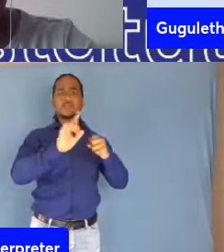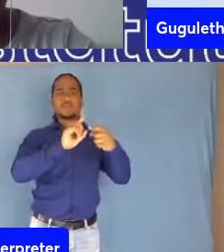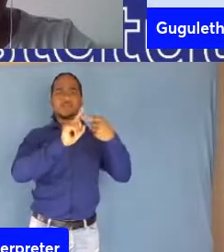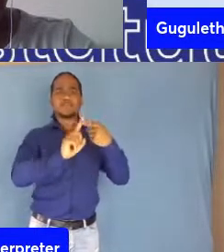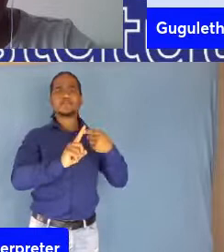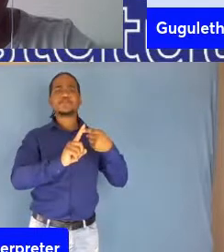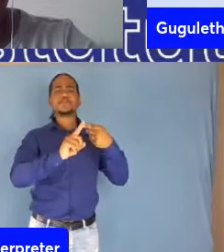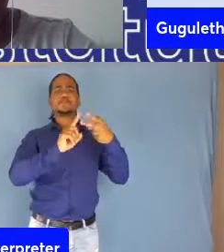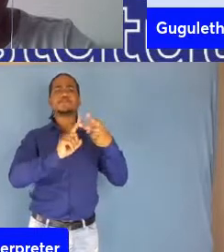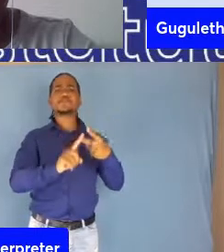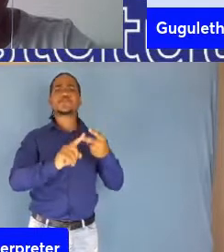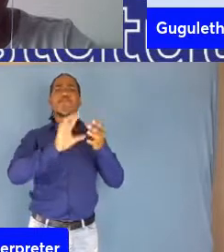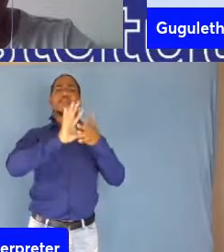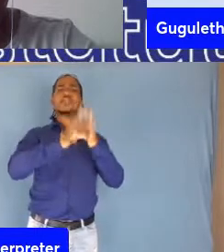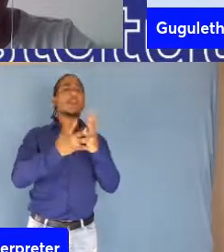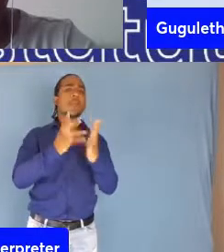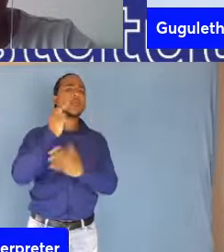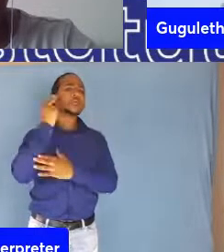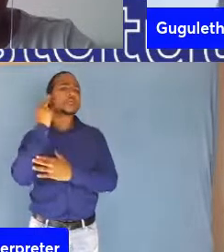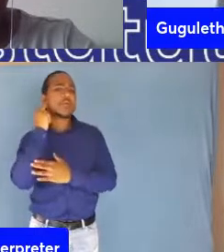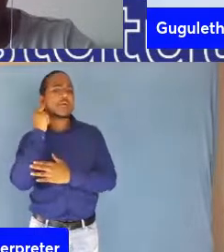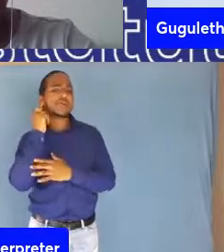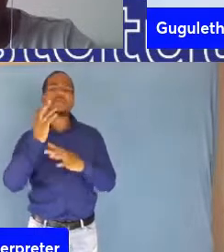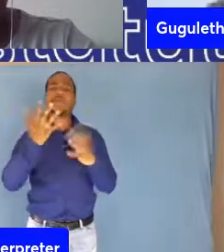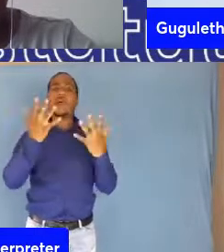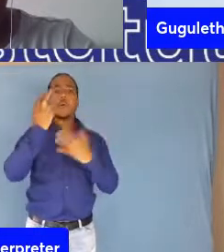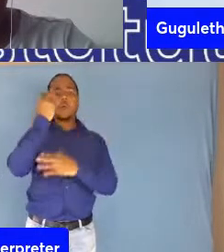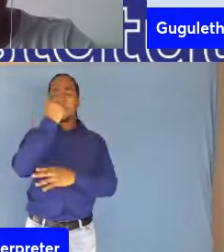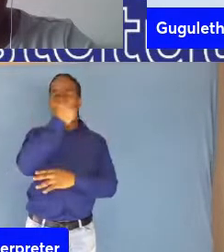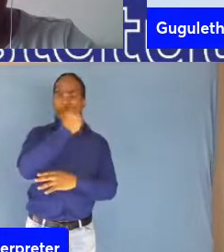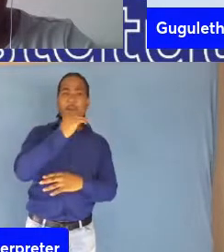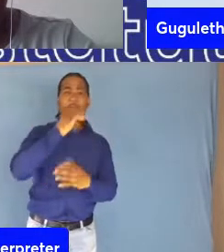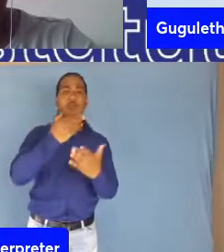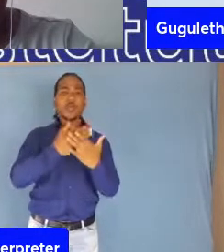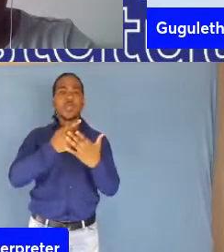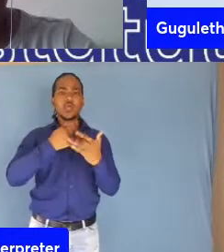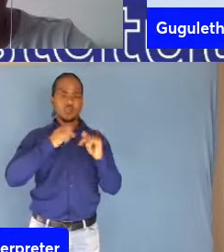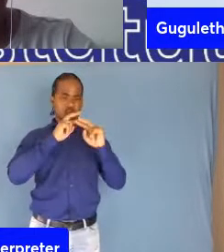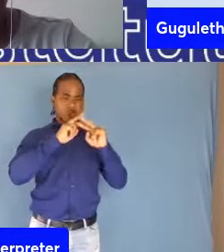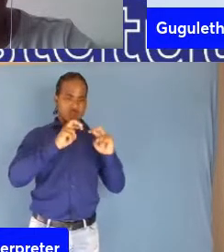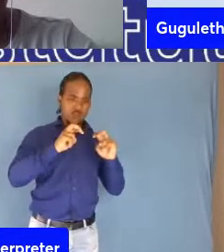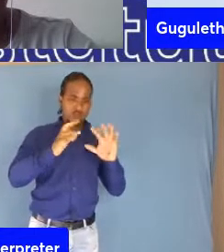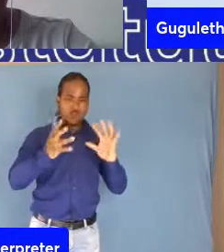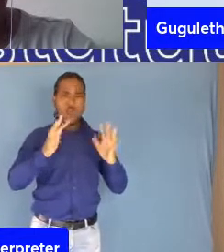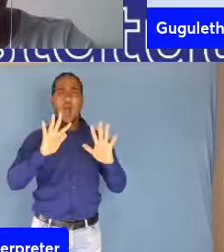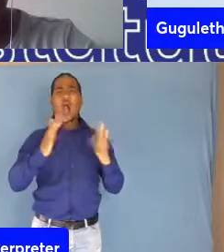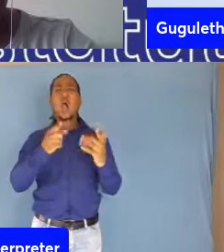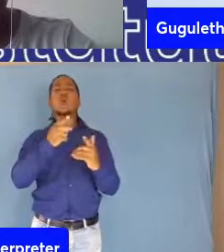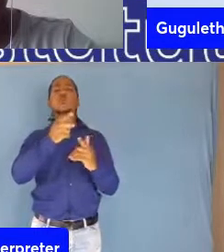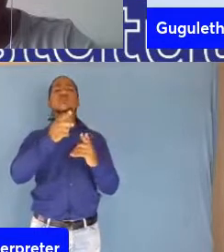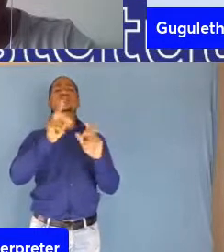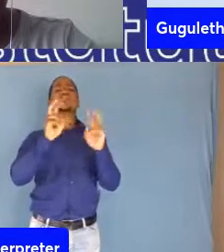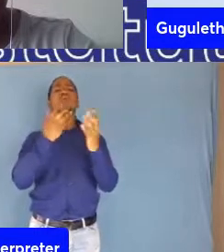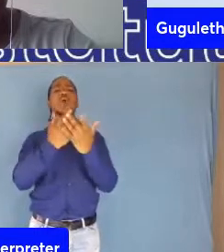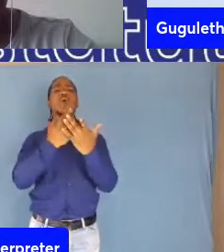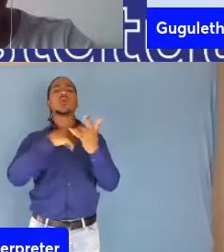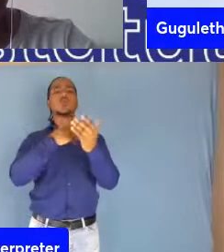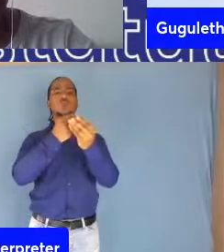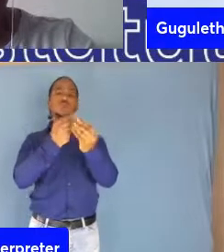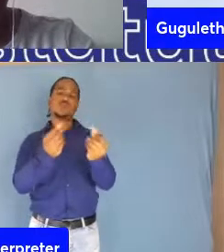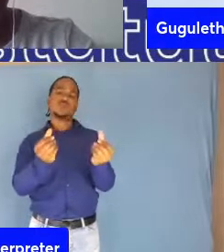being deaf or being blind, we're able to look at the crux of how the issue can be better solved, and therefore also come up